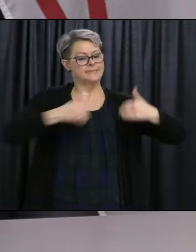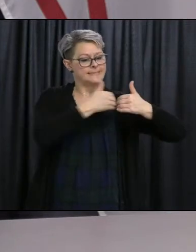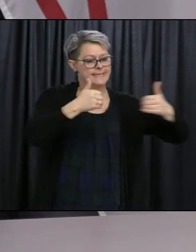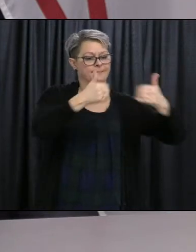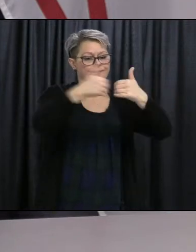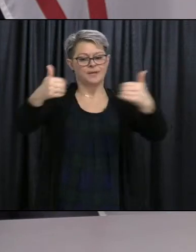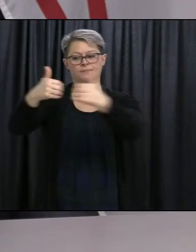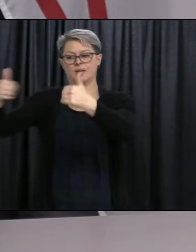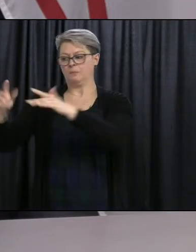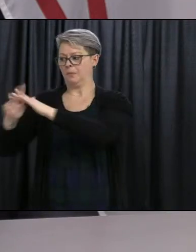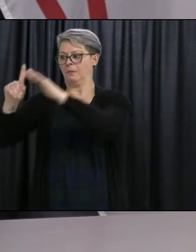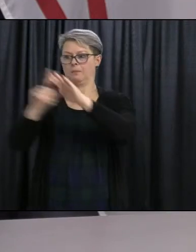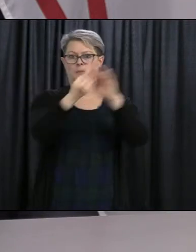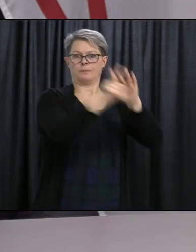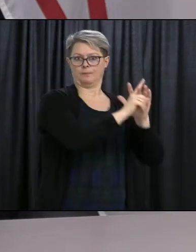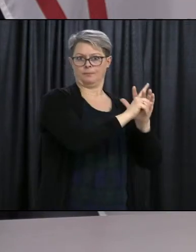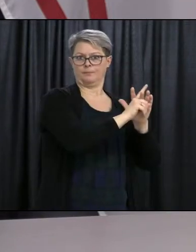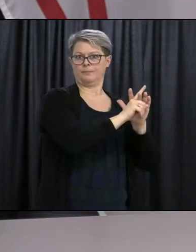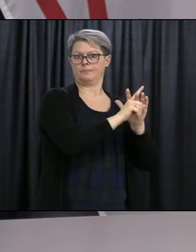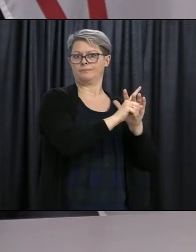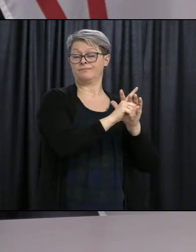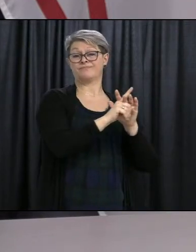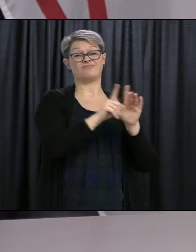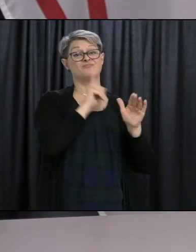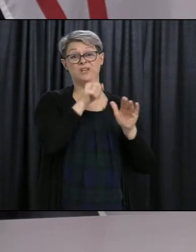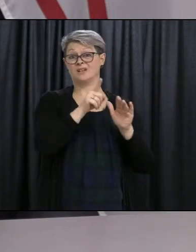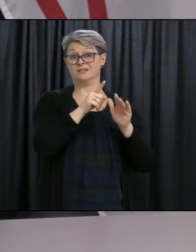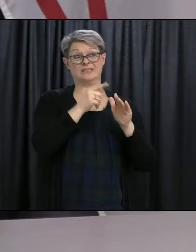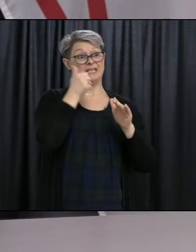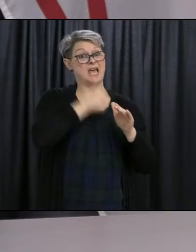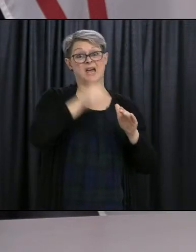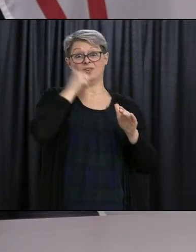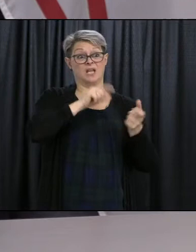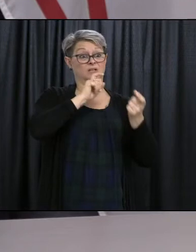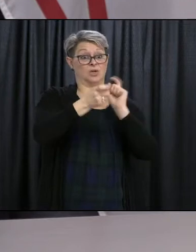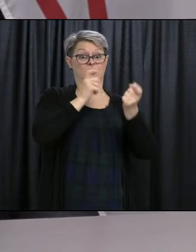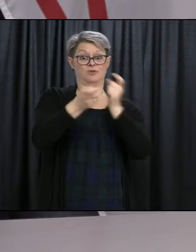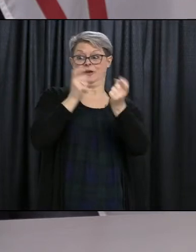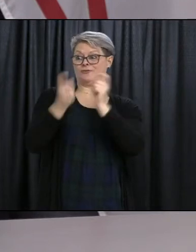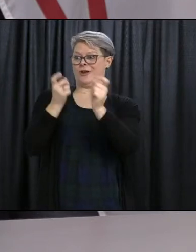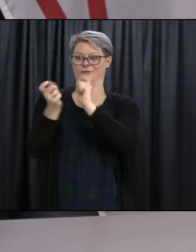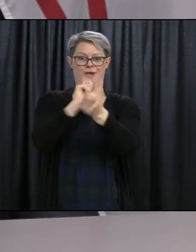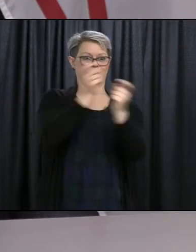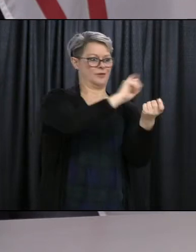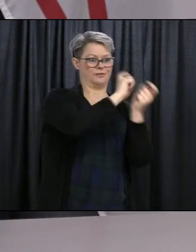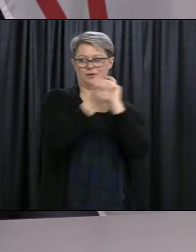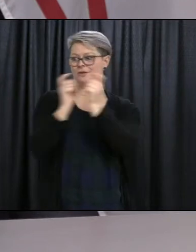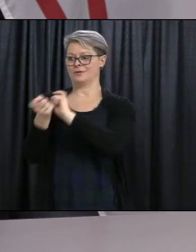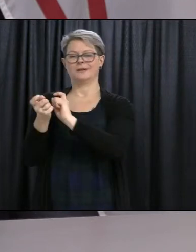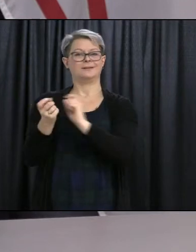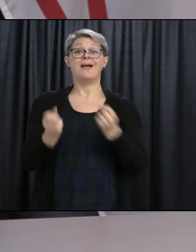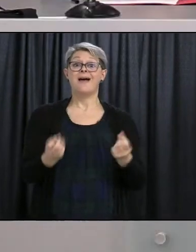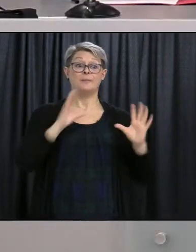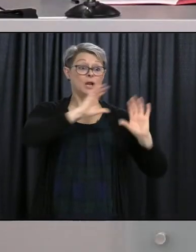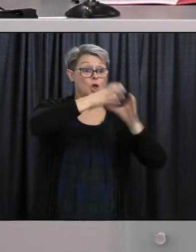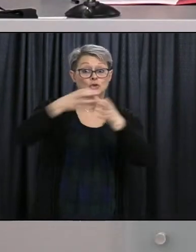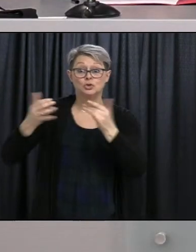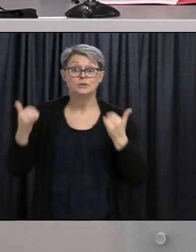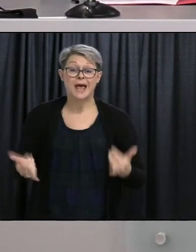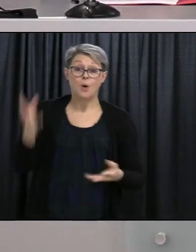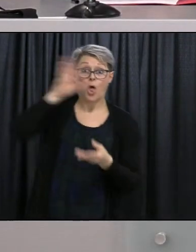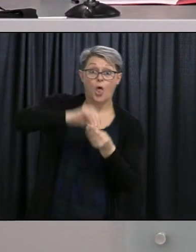And that is changing by the hour. So I really couldn't tell you how many clusters we have at the moment. Thank